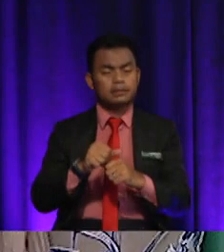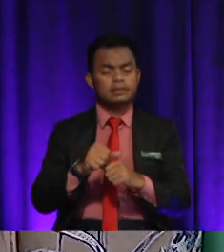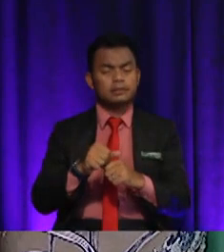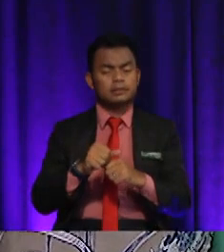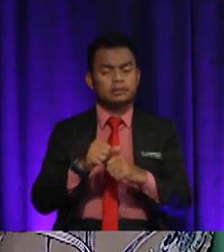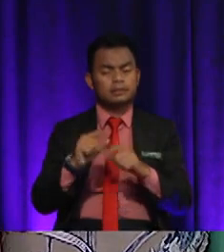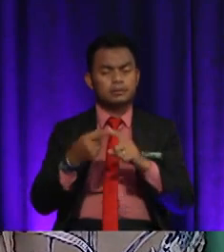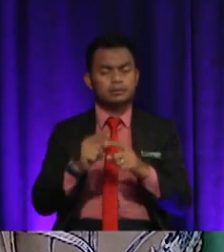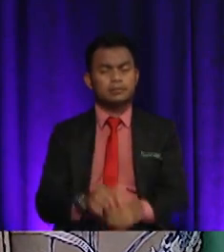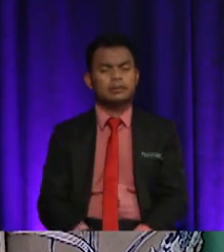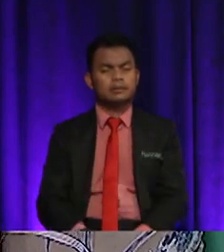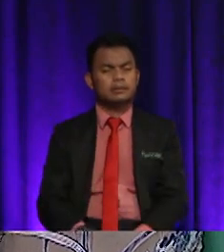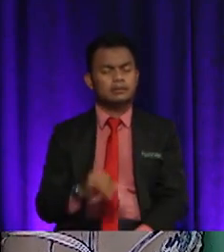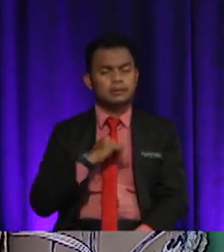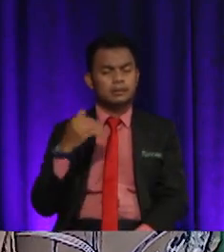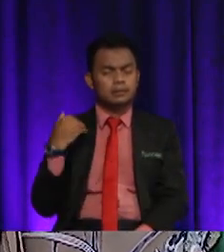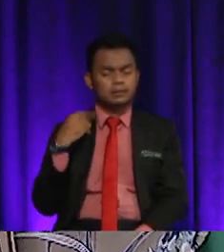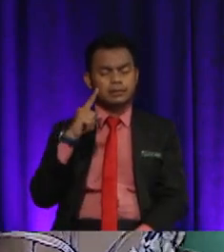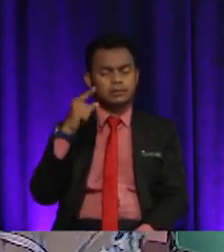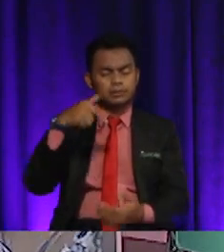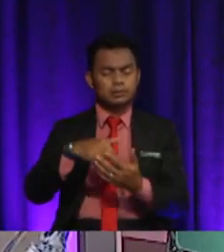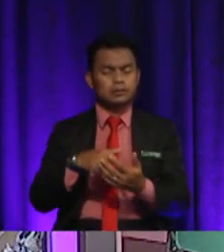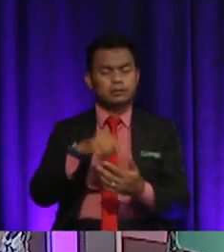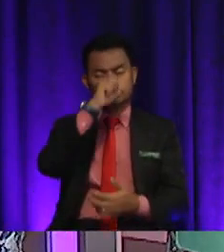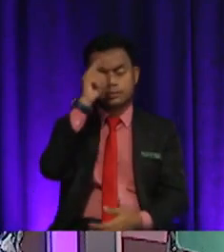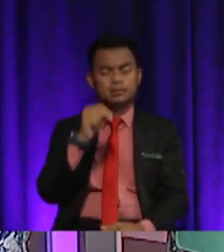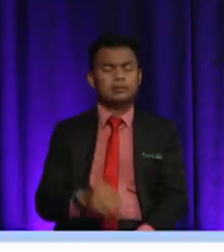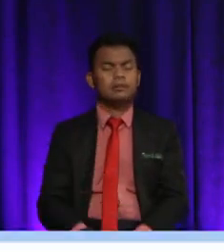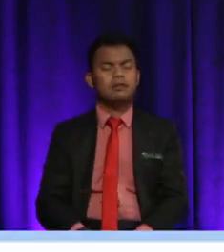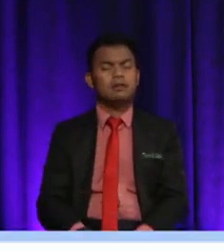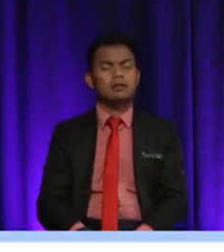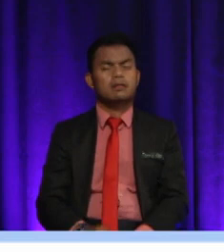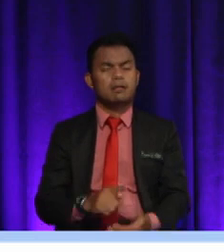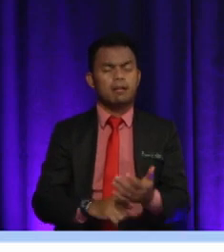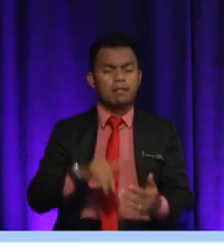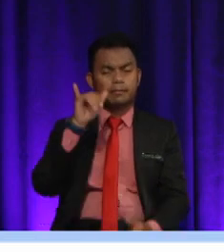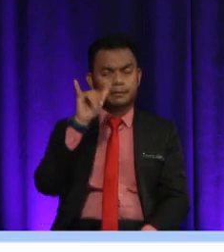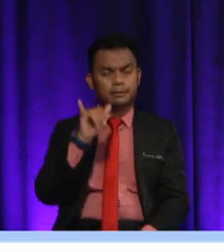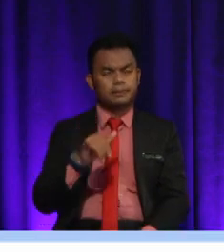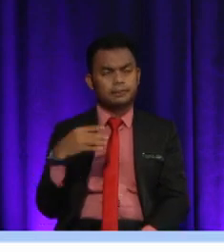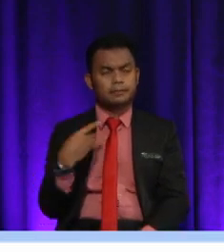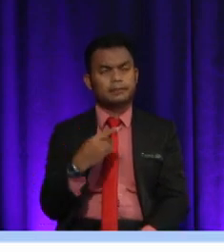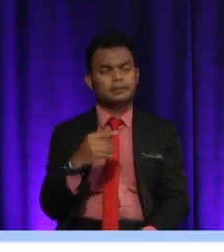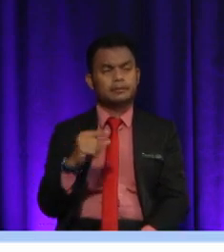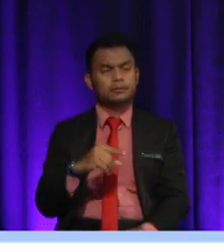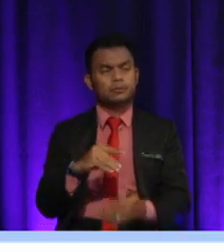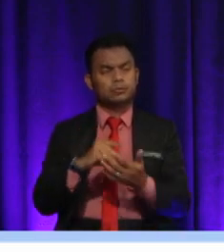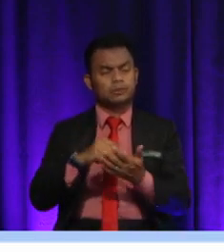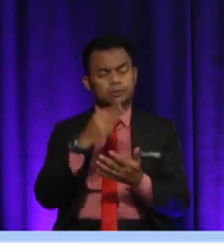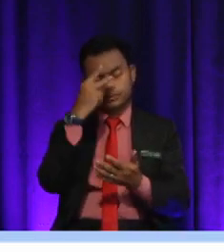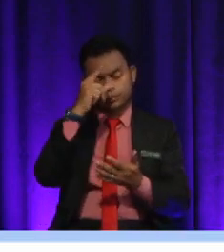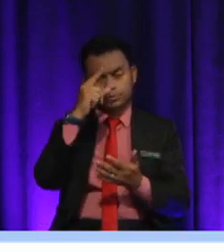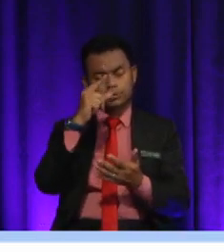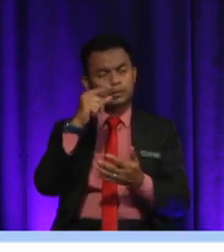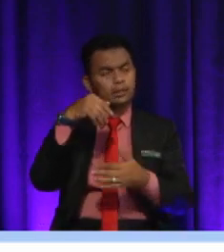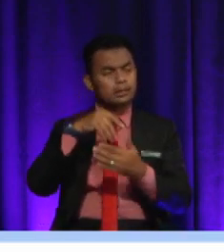one more question. Number 25. What is Lily's preferred method to improve her photography skills?